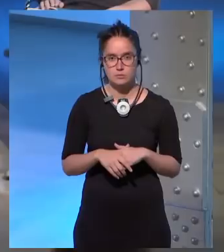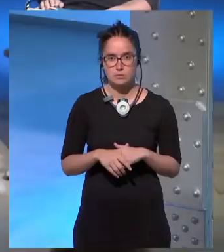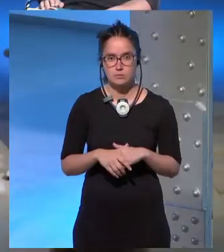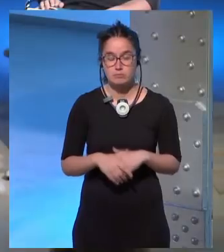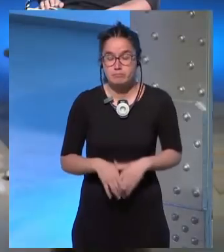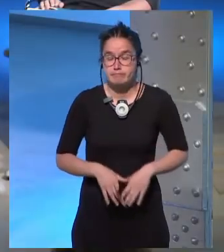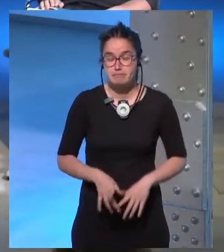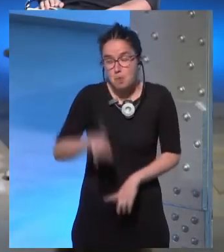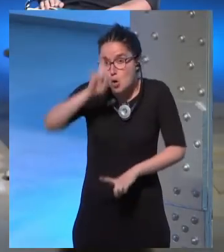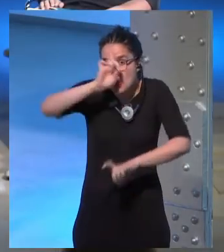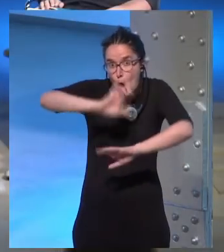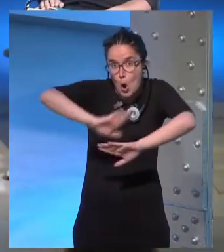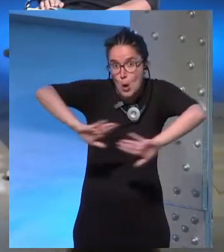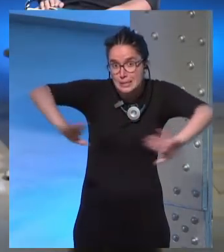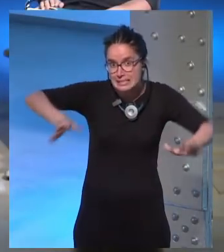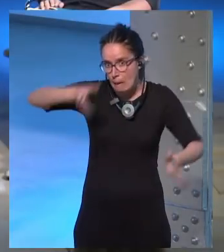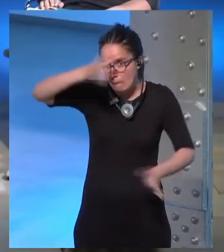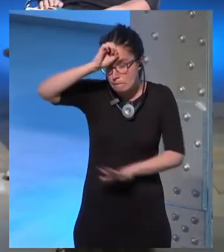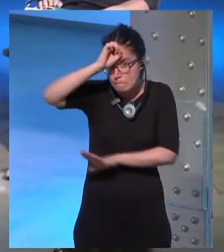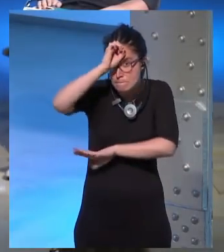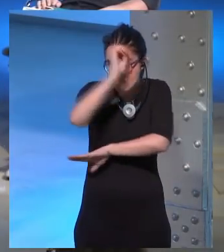I don't know.